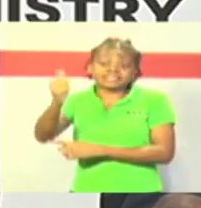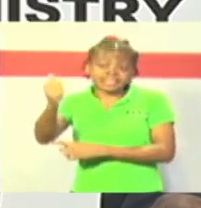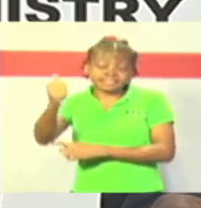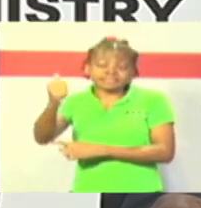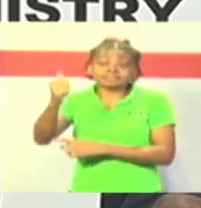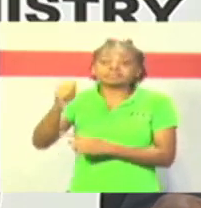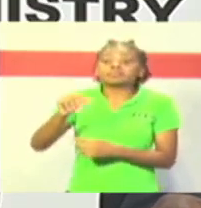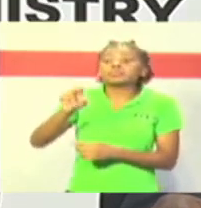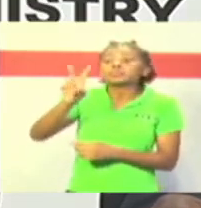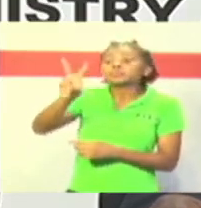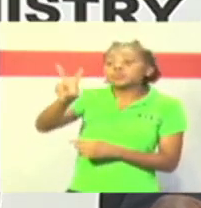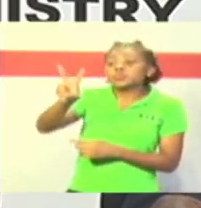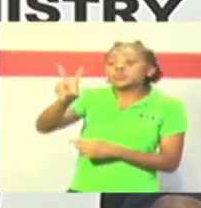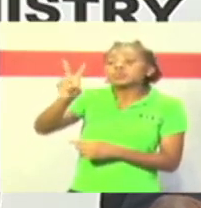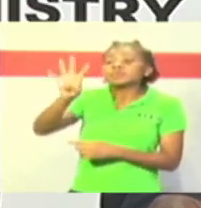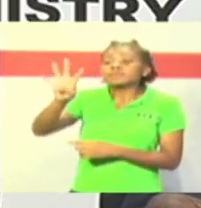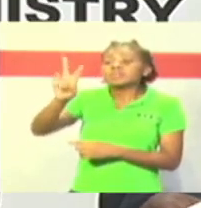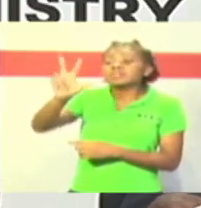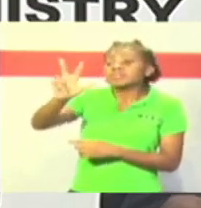243,610. That's